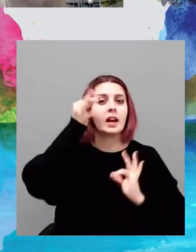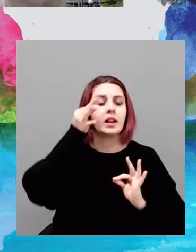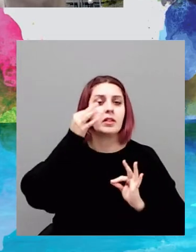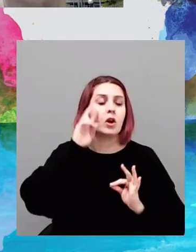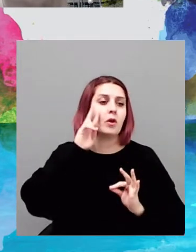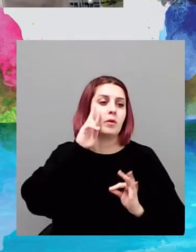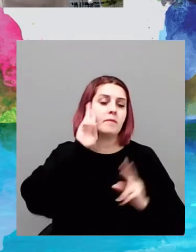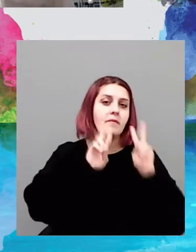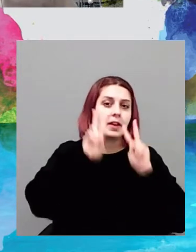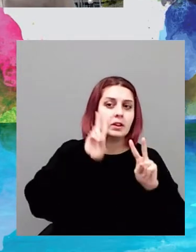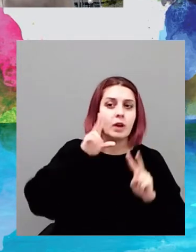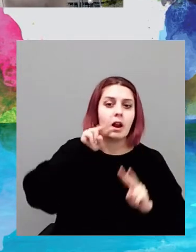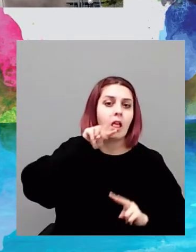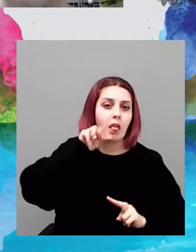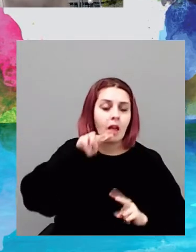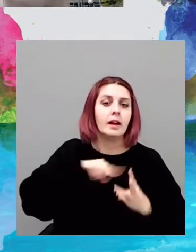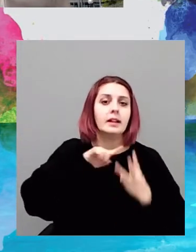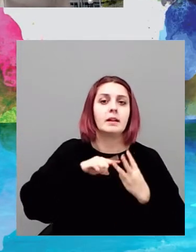for the deaf people.